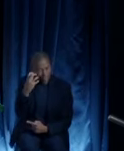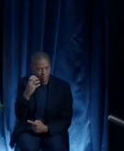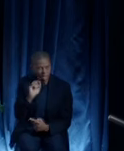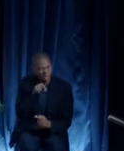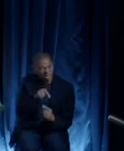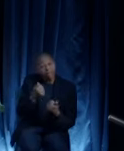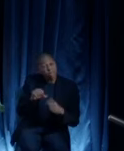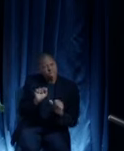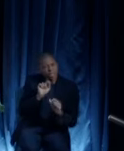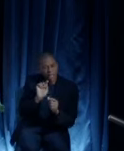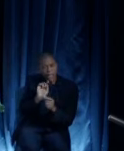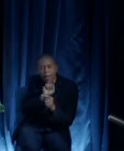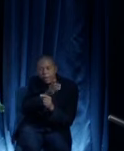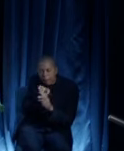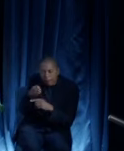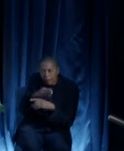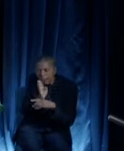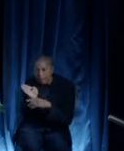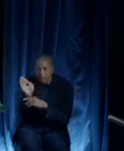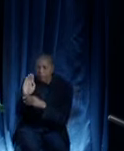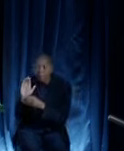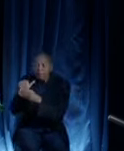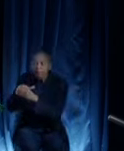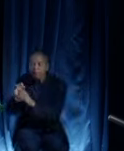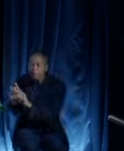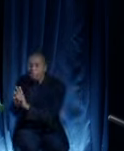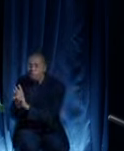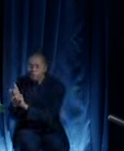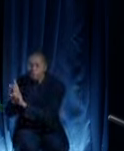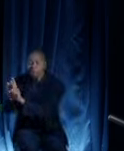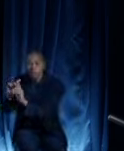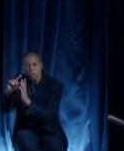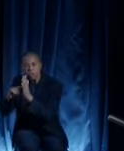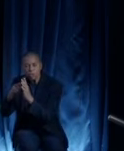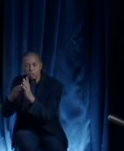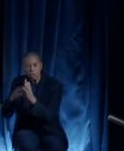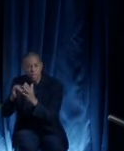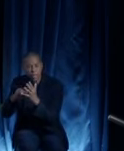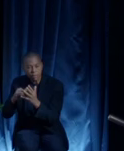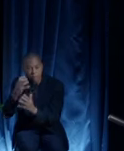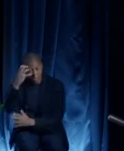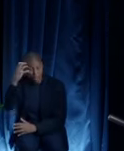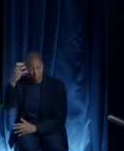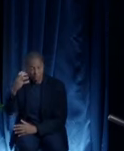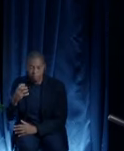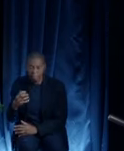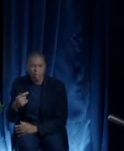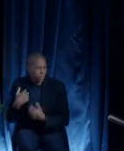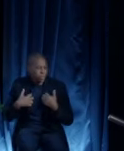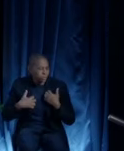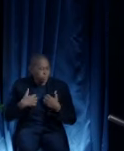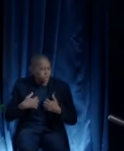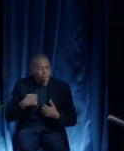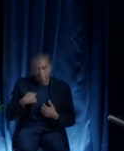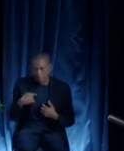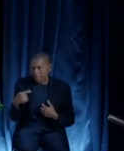James. And, you know, there is always... It's quite interesting because Ophelia and I were talking before we